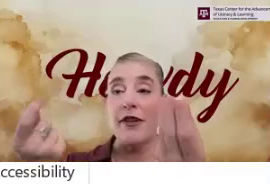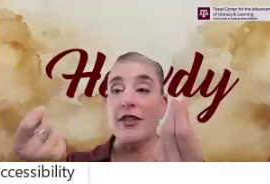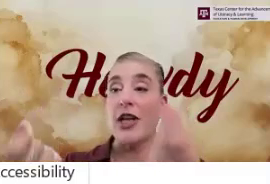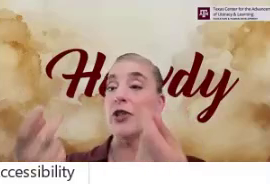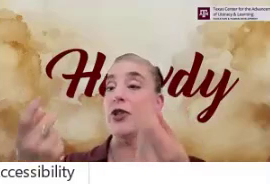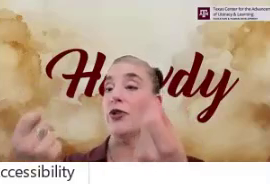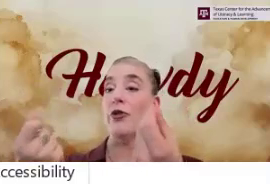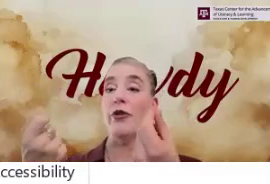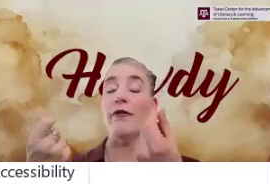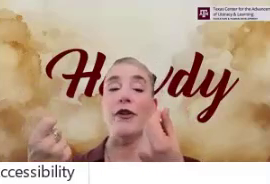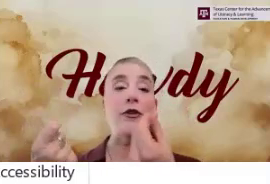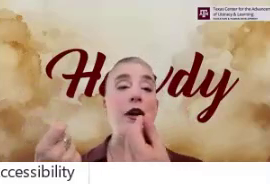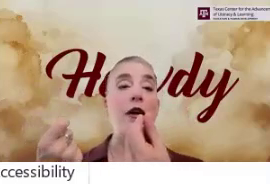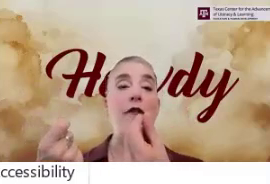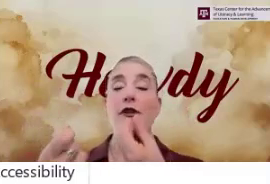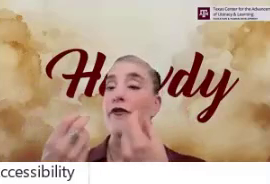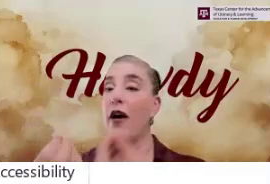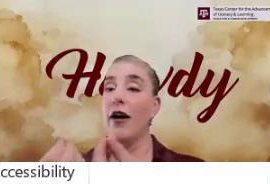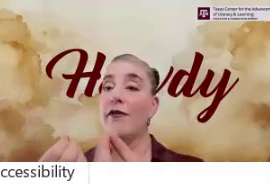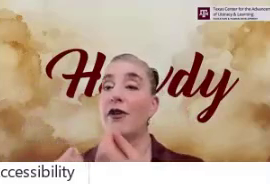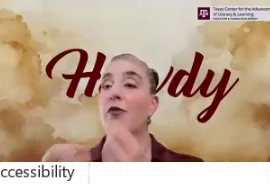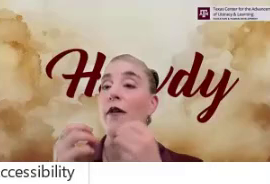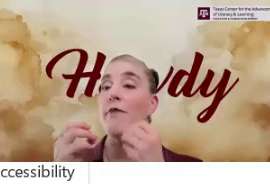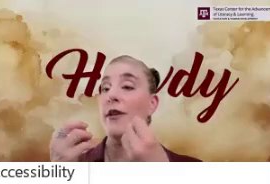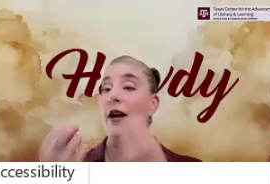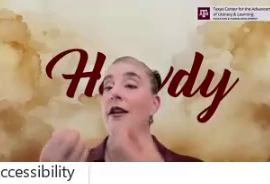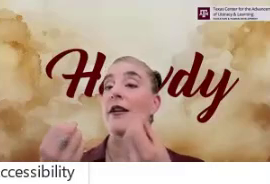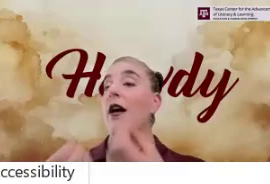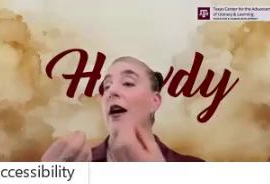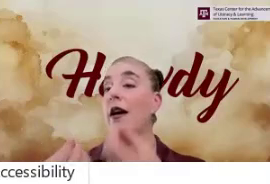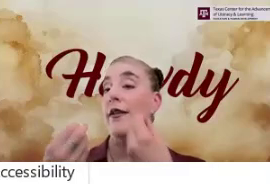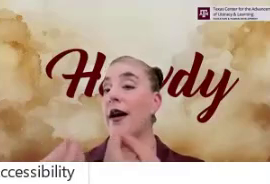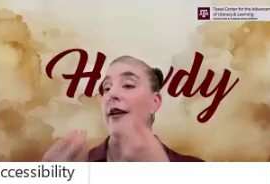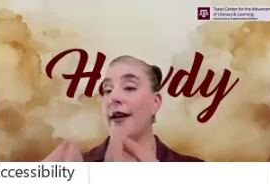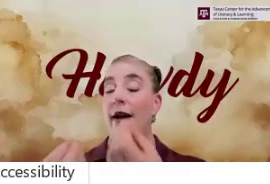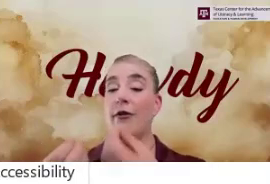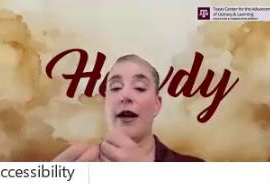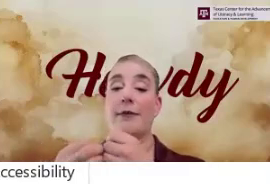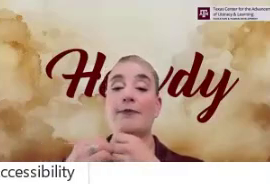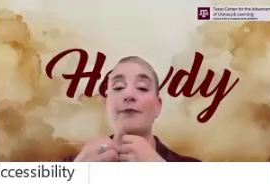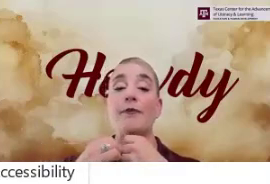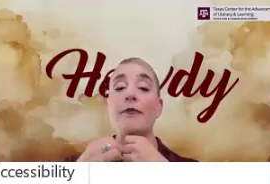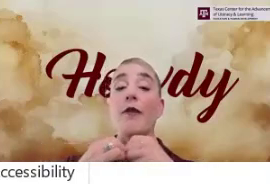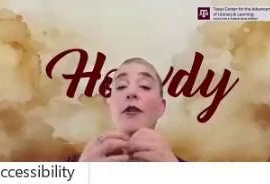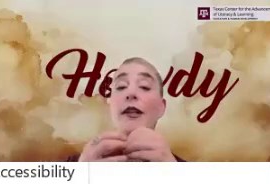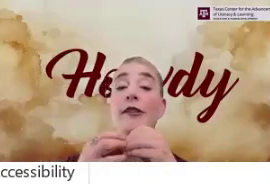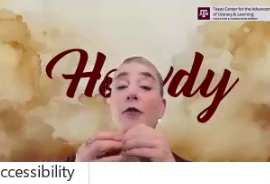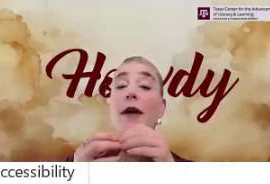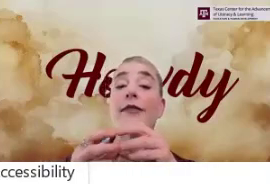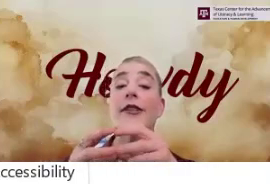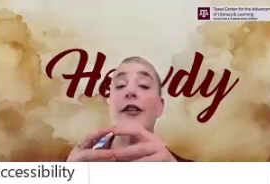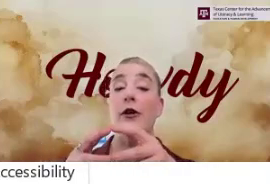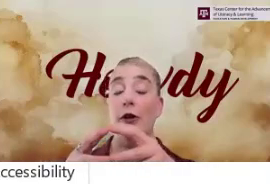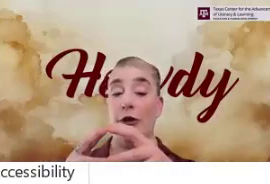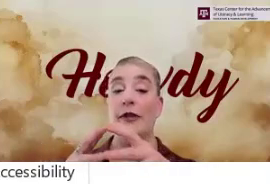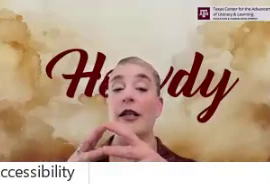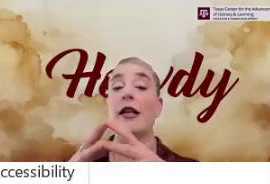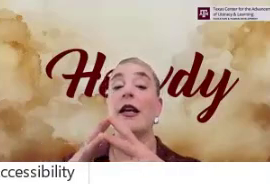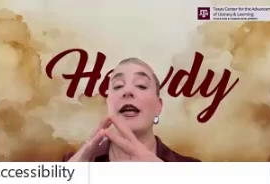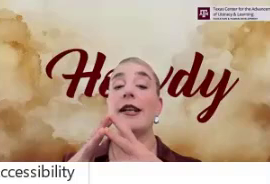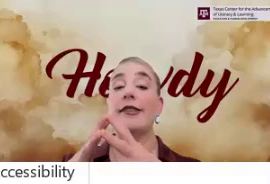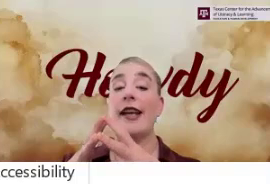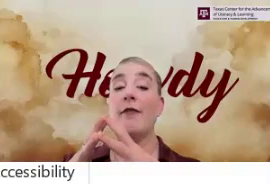some type of a texture of your font if you want, but not an outline. But let's go back to